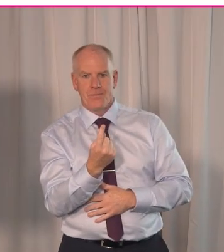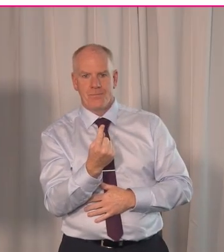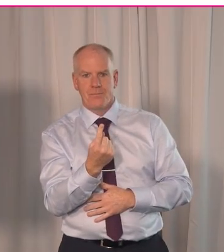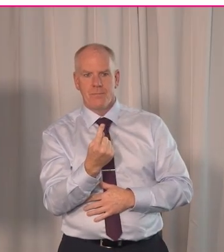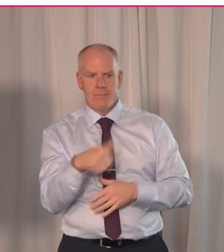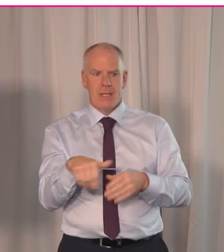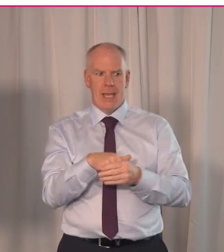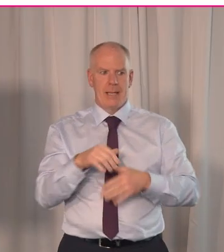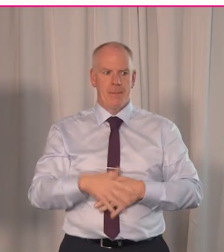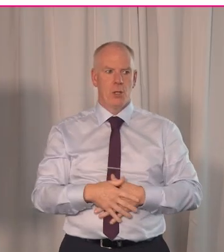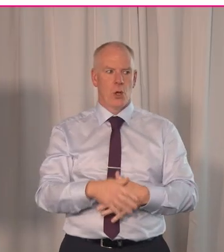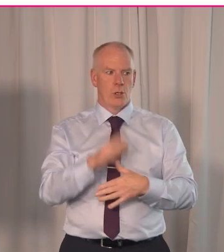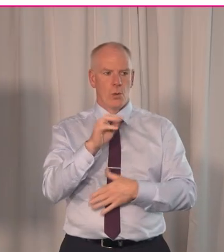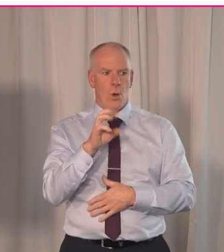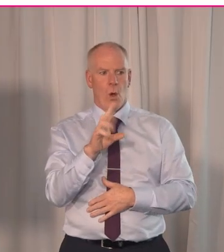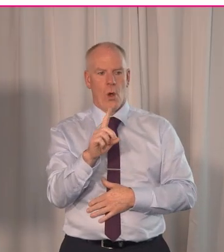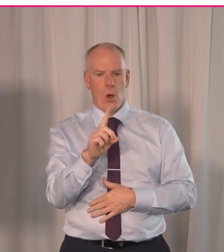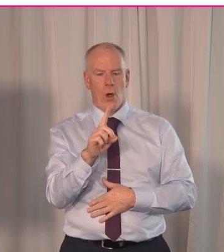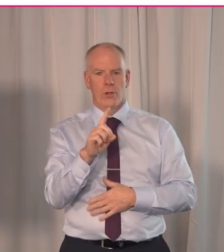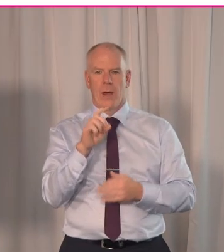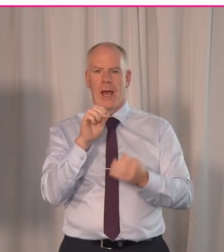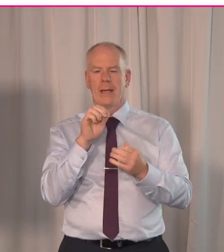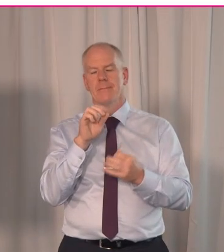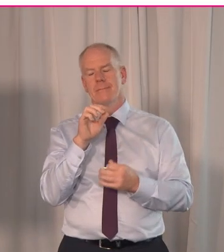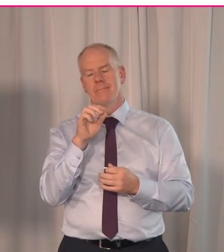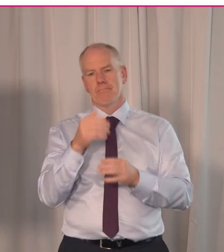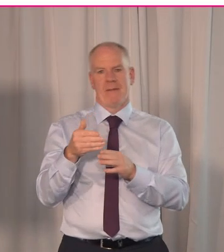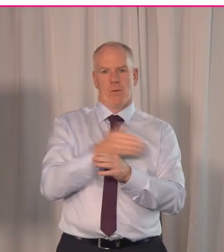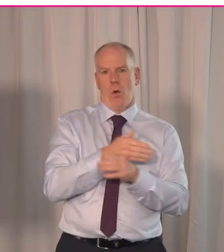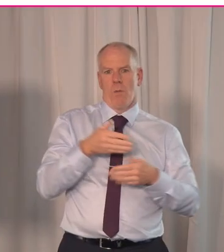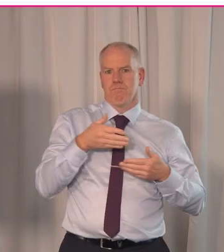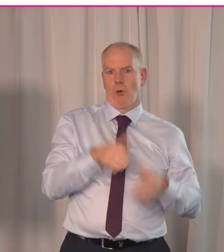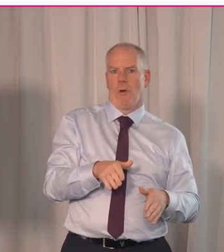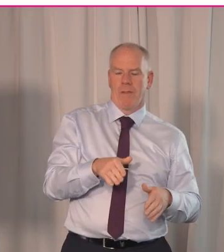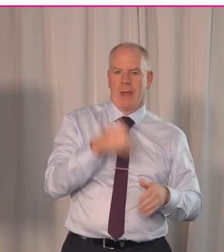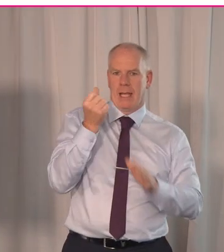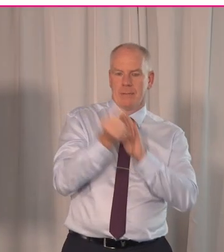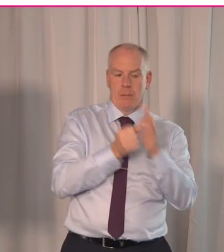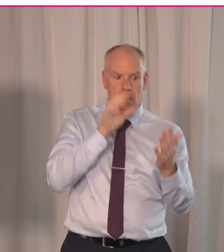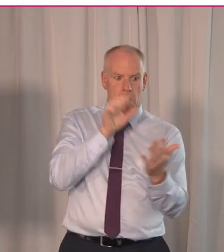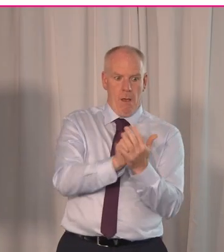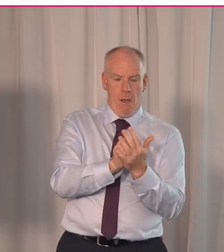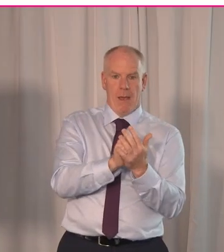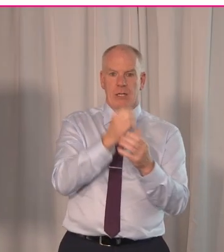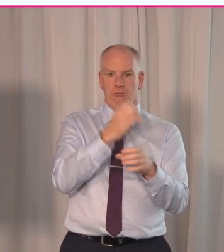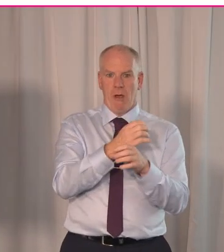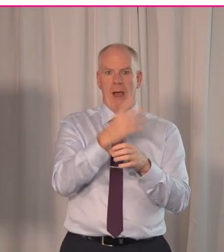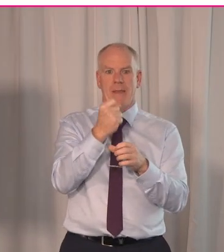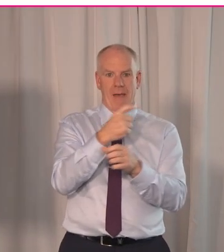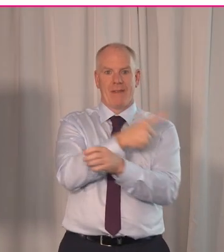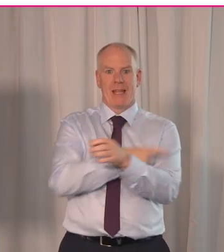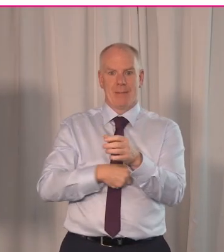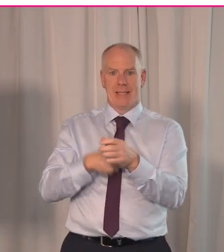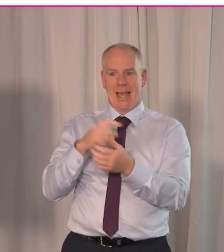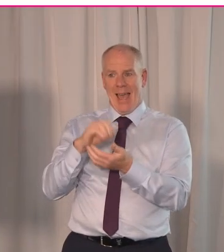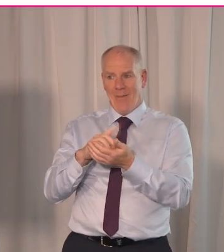ward or in the antenatal experience, discovering that a child has a disability and knowing that they need to